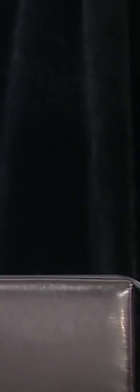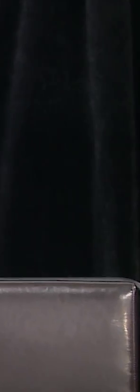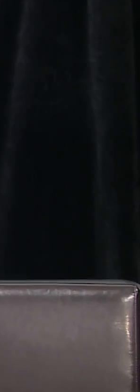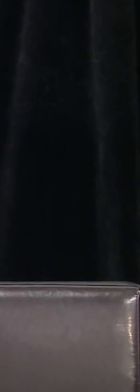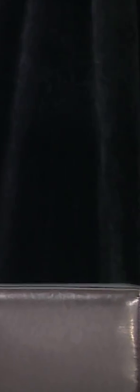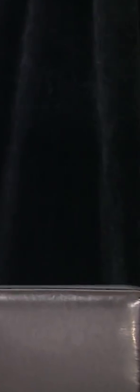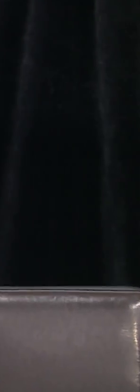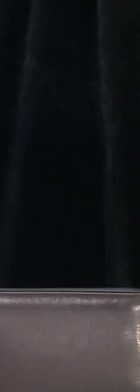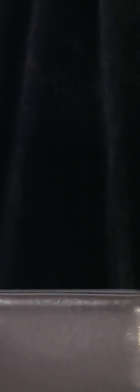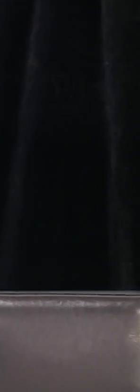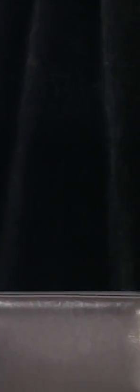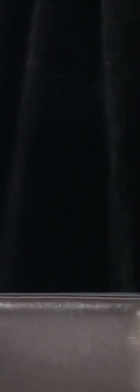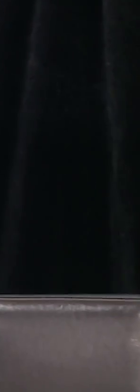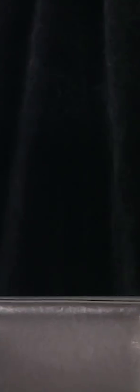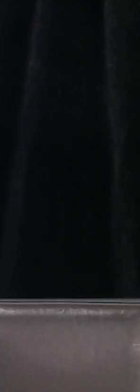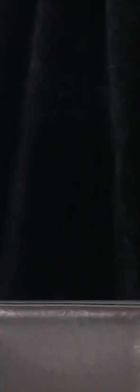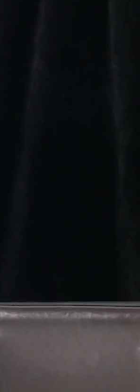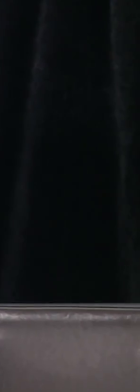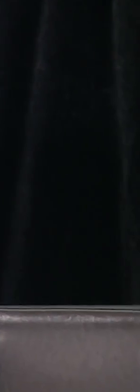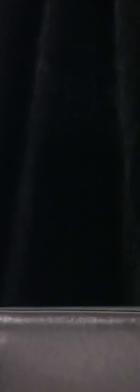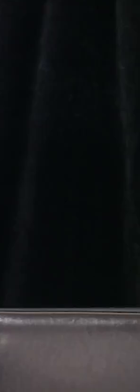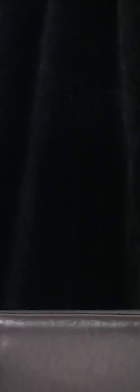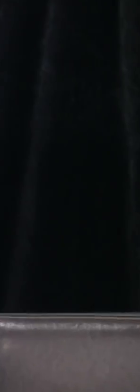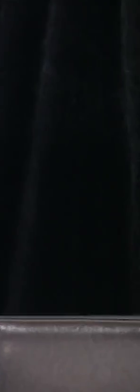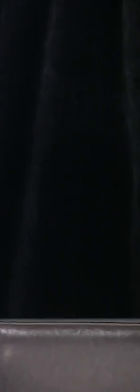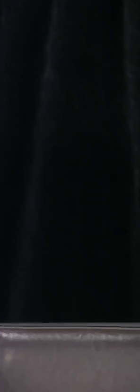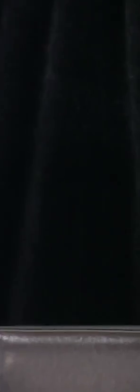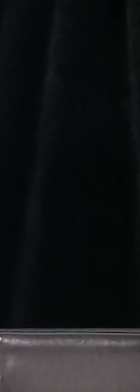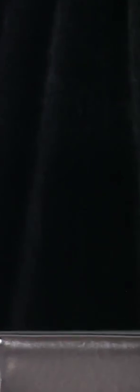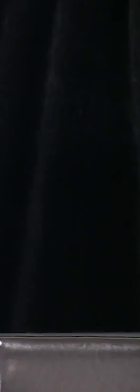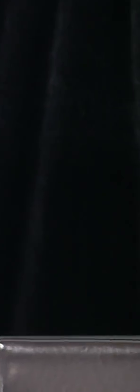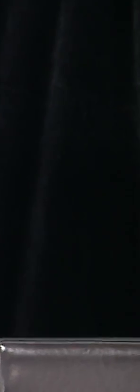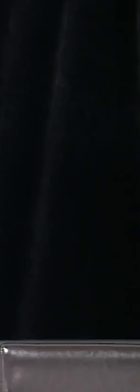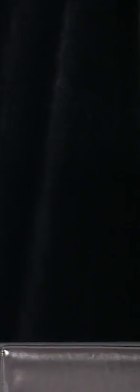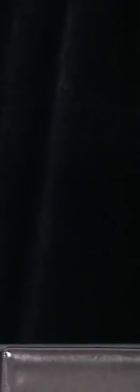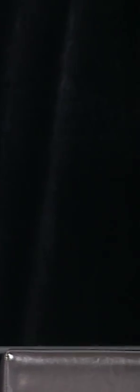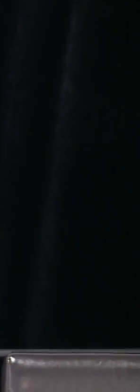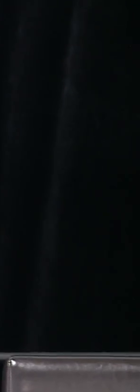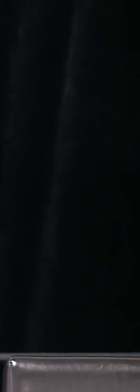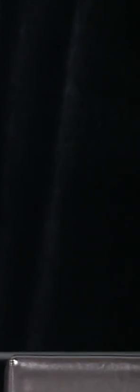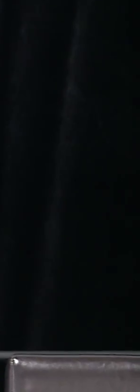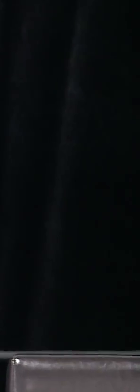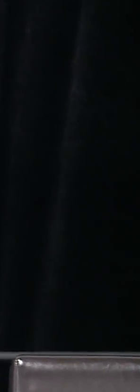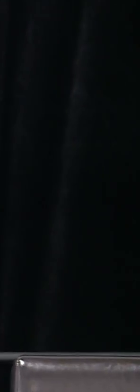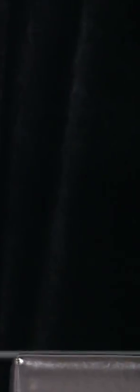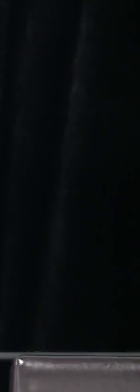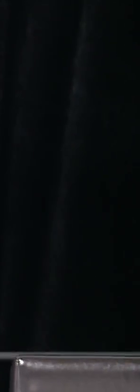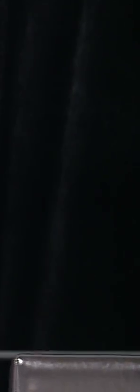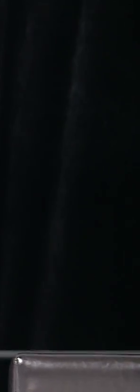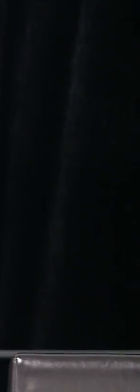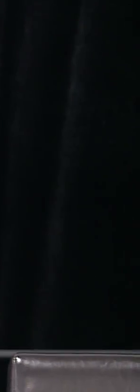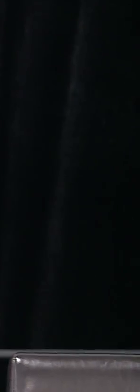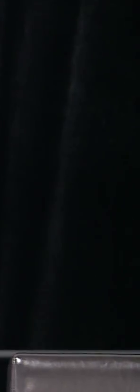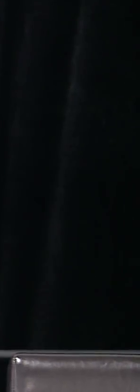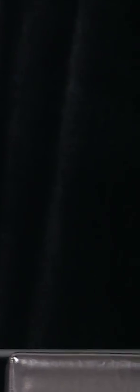group conversations between the deaf, the hard of hearing, and the hearing people always accessible.